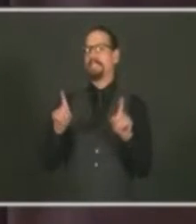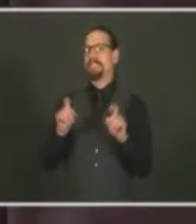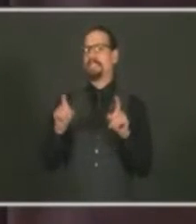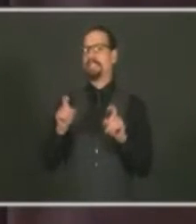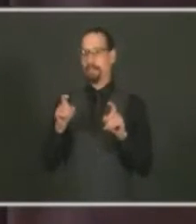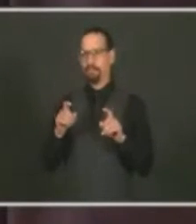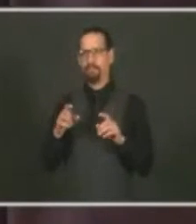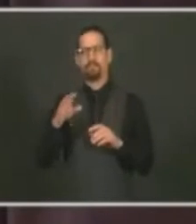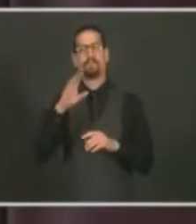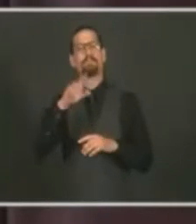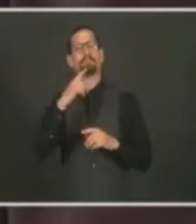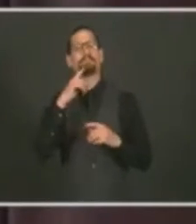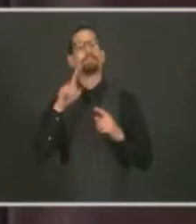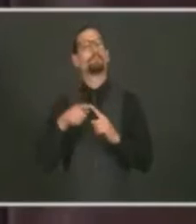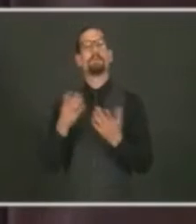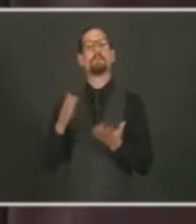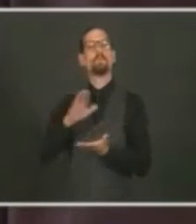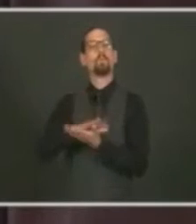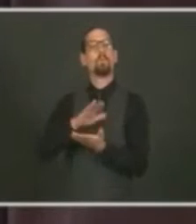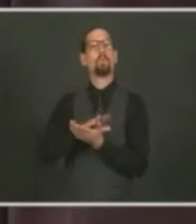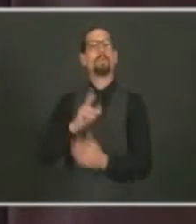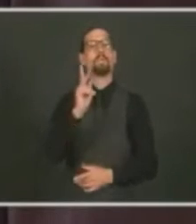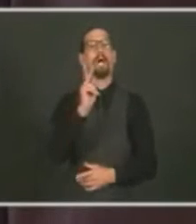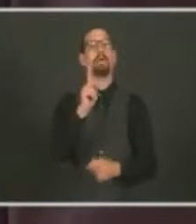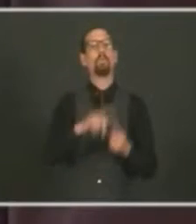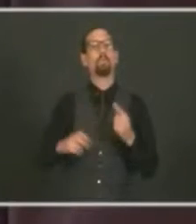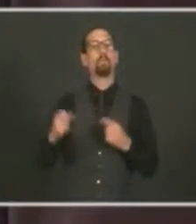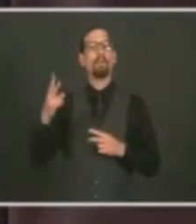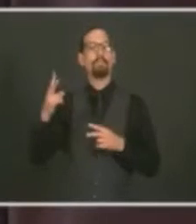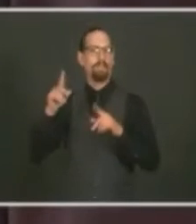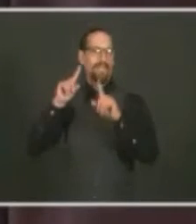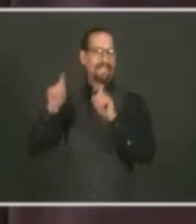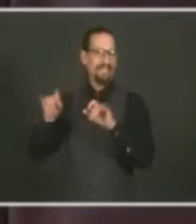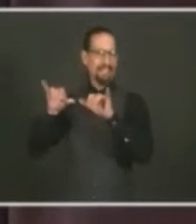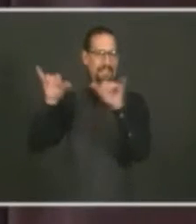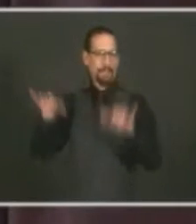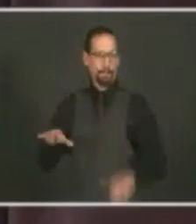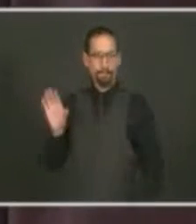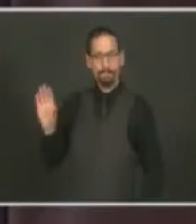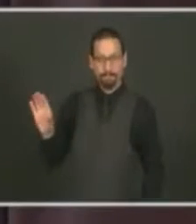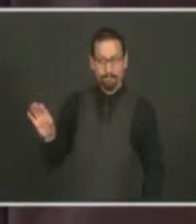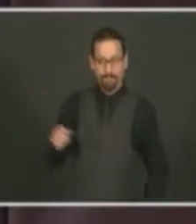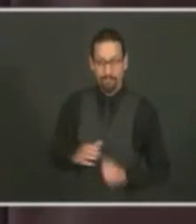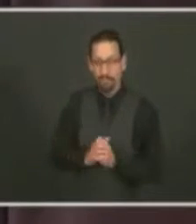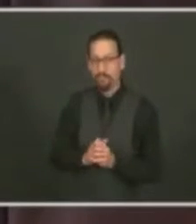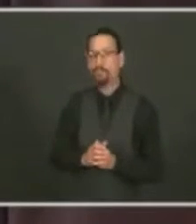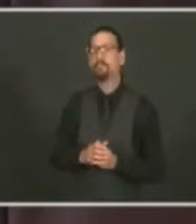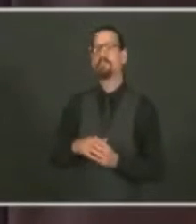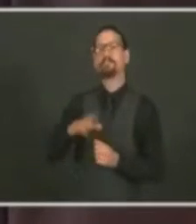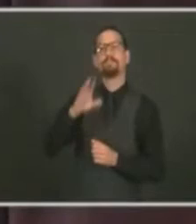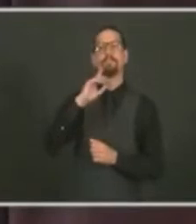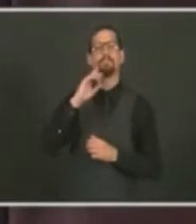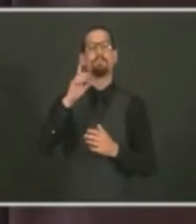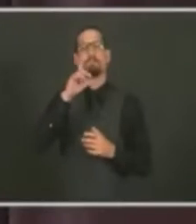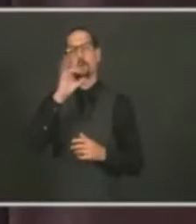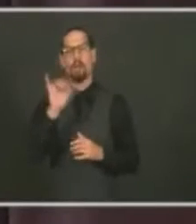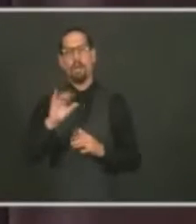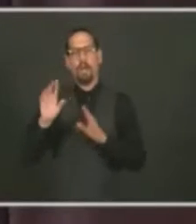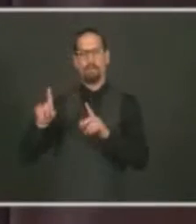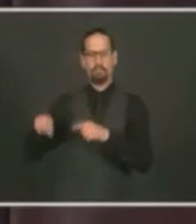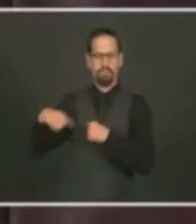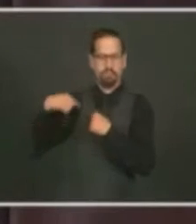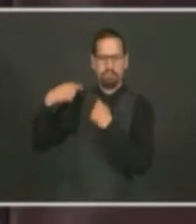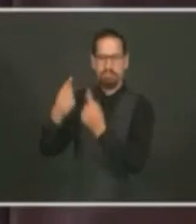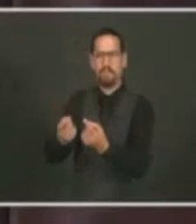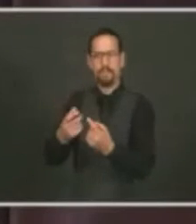12 testing system. So to give you a flavor for it, over the past 2.5